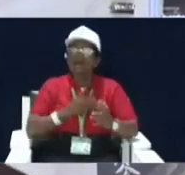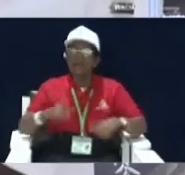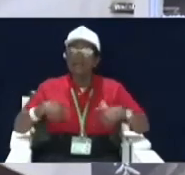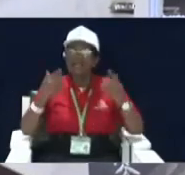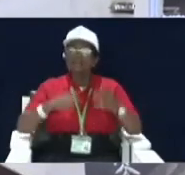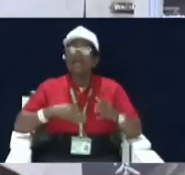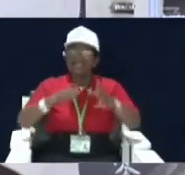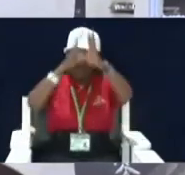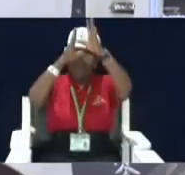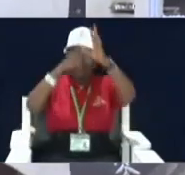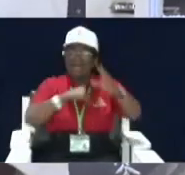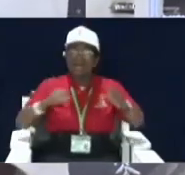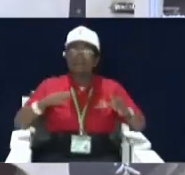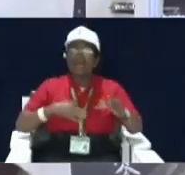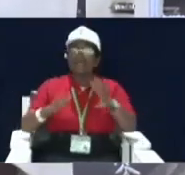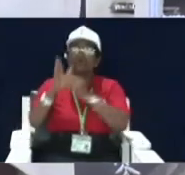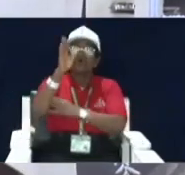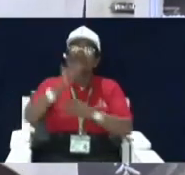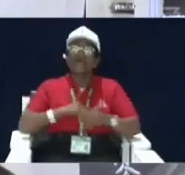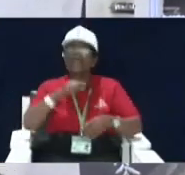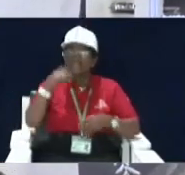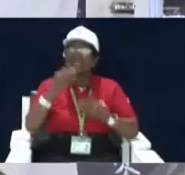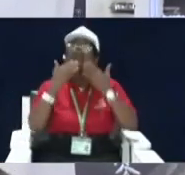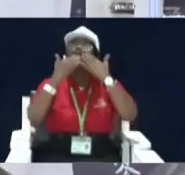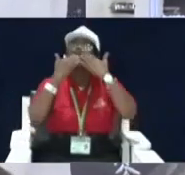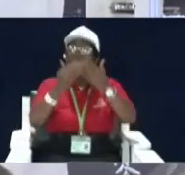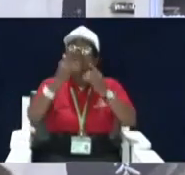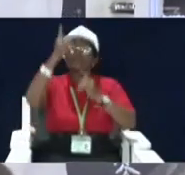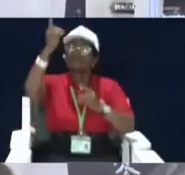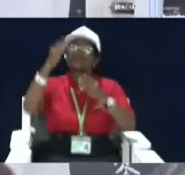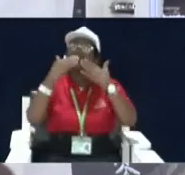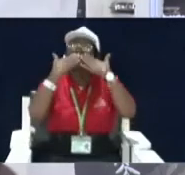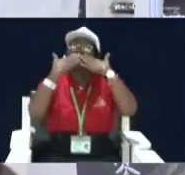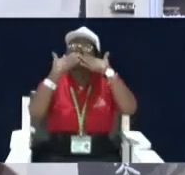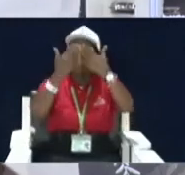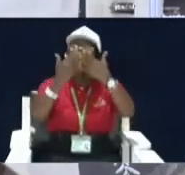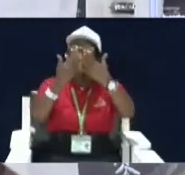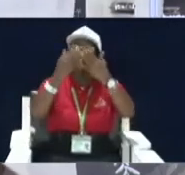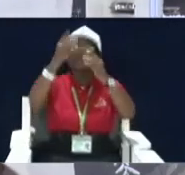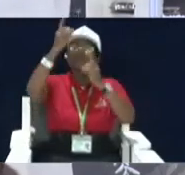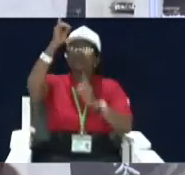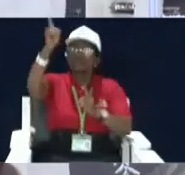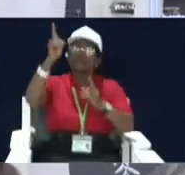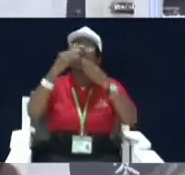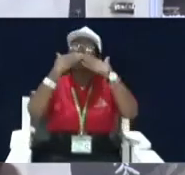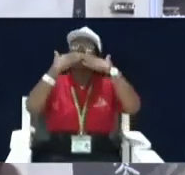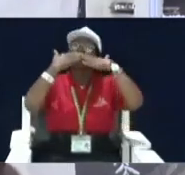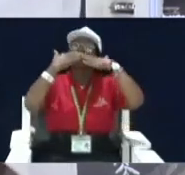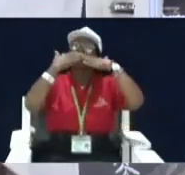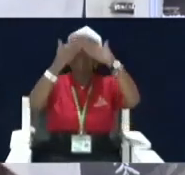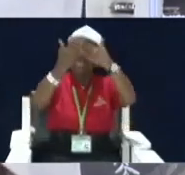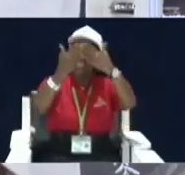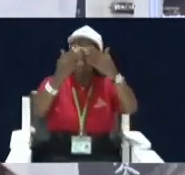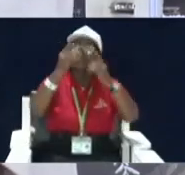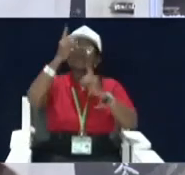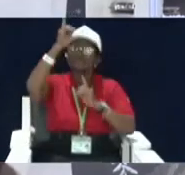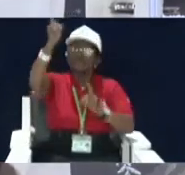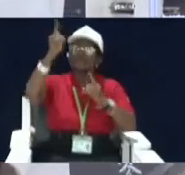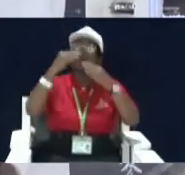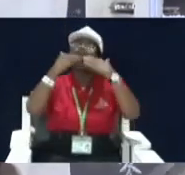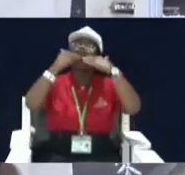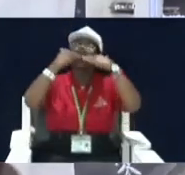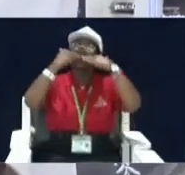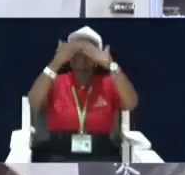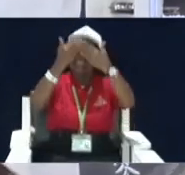I say thank you, thank you, thank you, thank